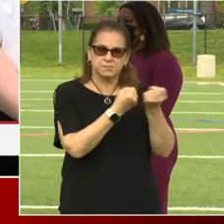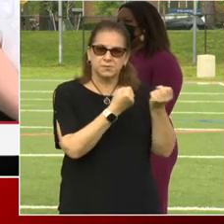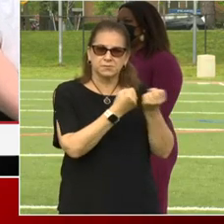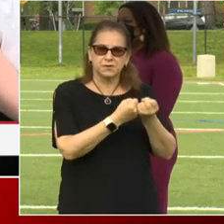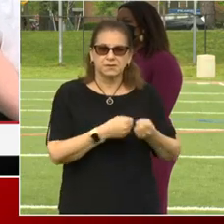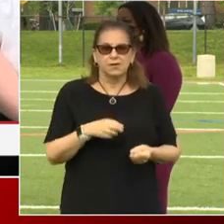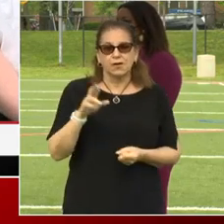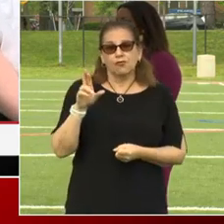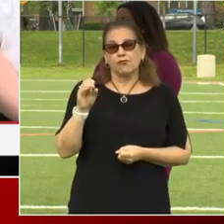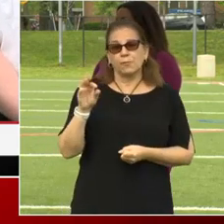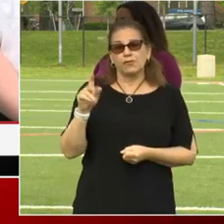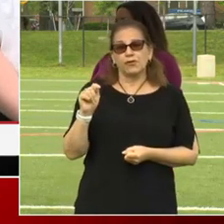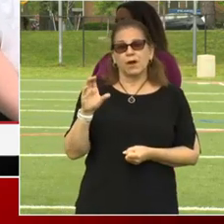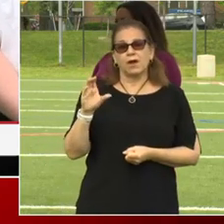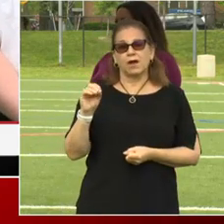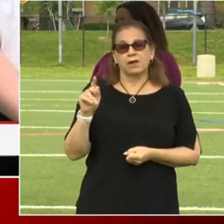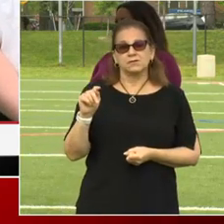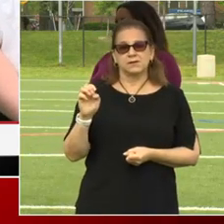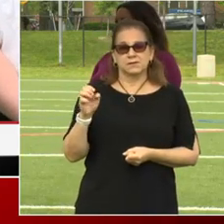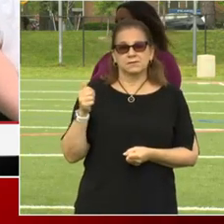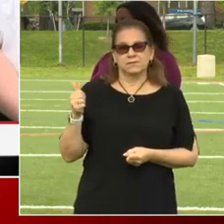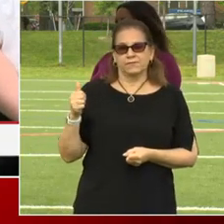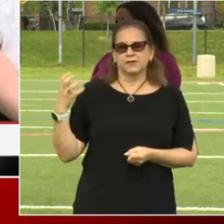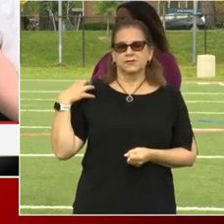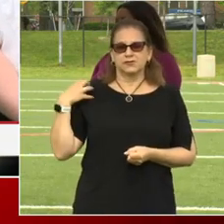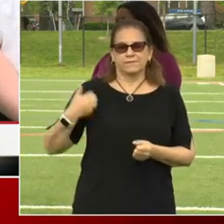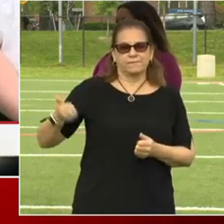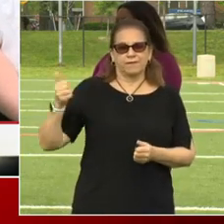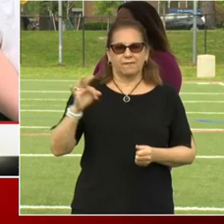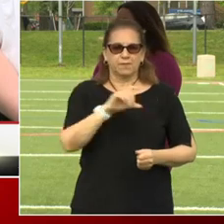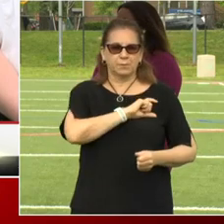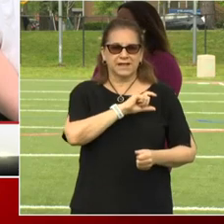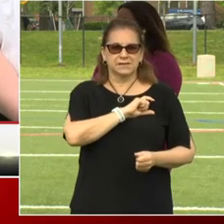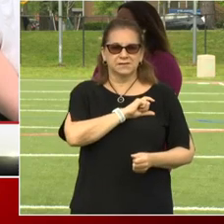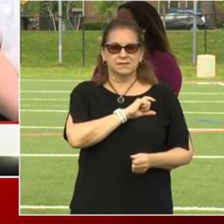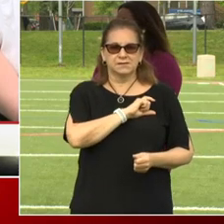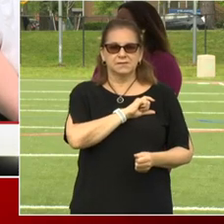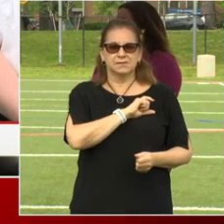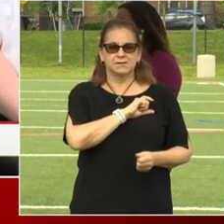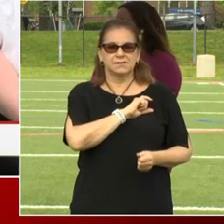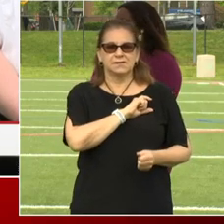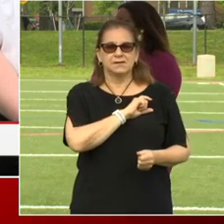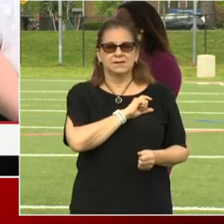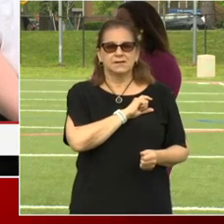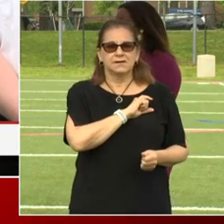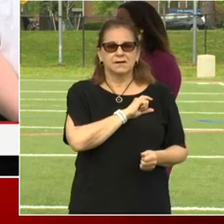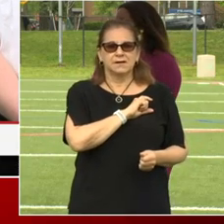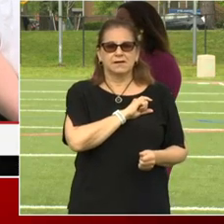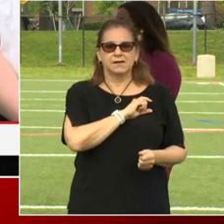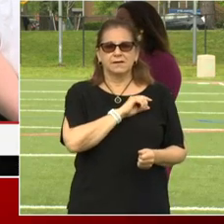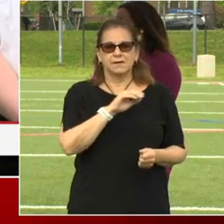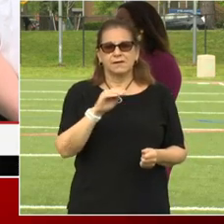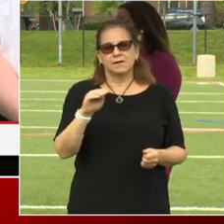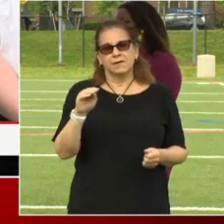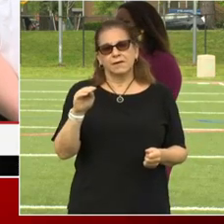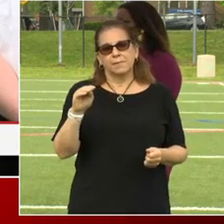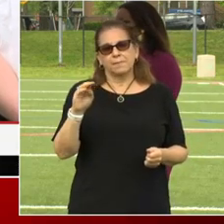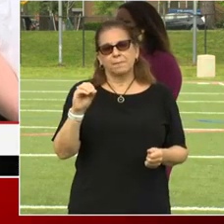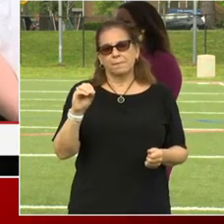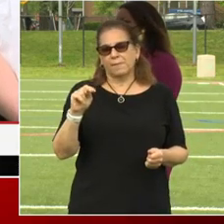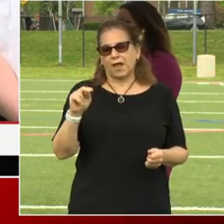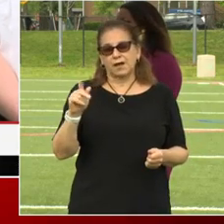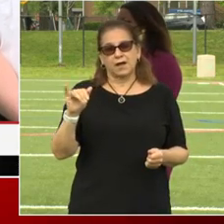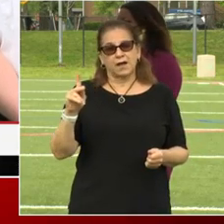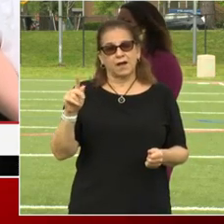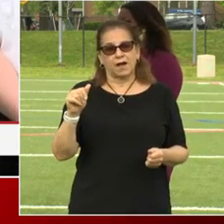Department. Monica Palacio as director of the Office of Human Rights, and Margaret Colleen Curry as the chief